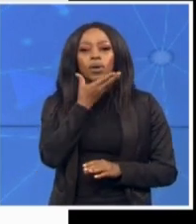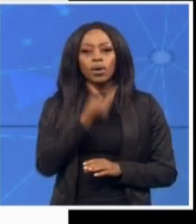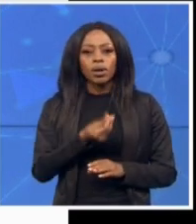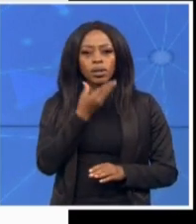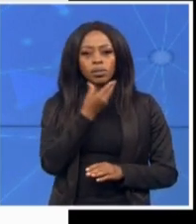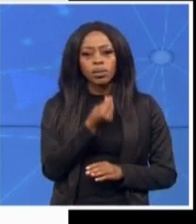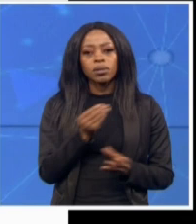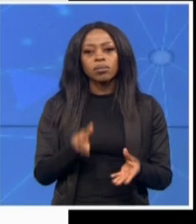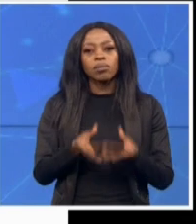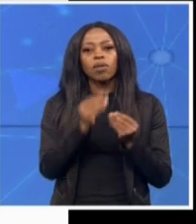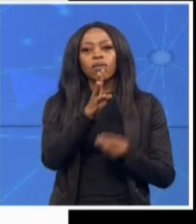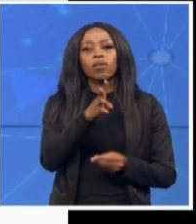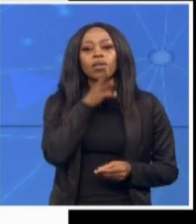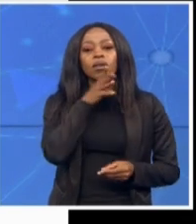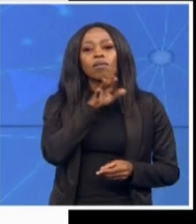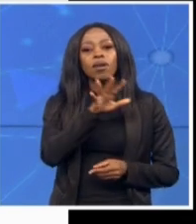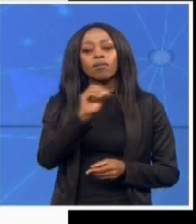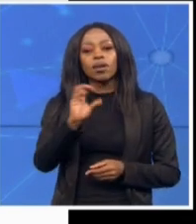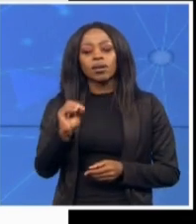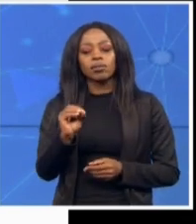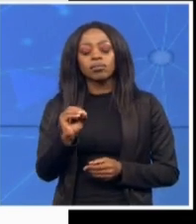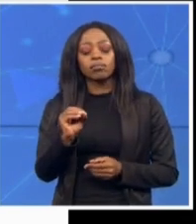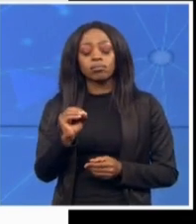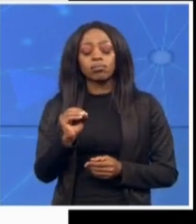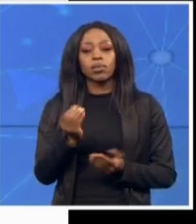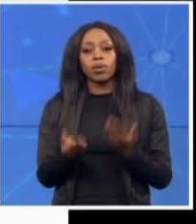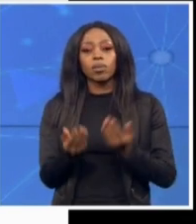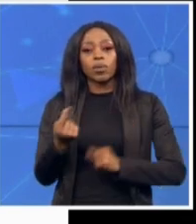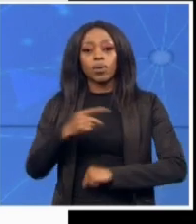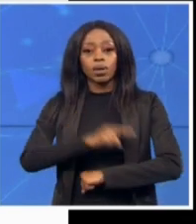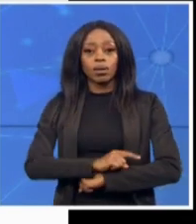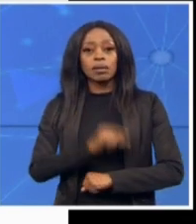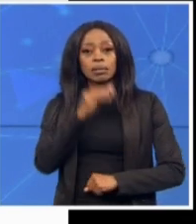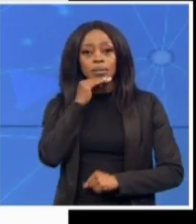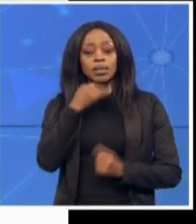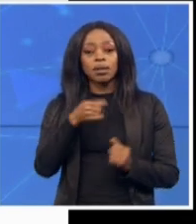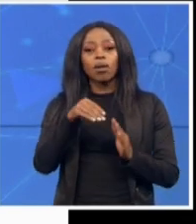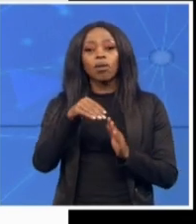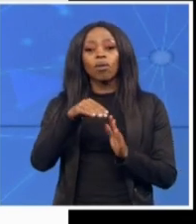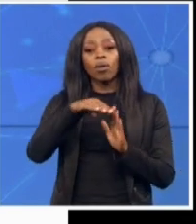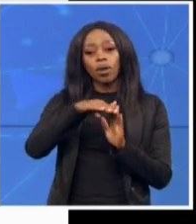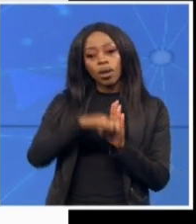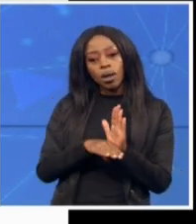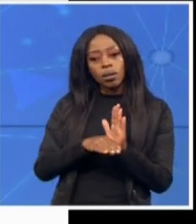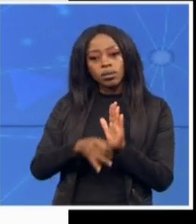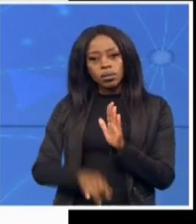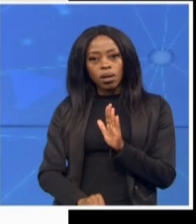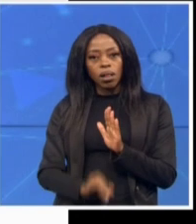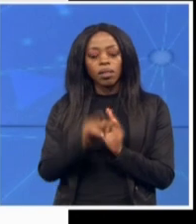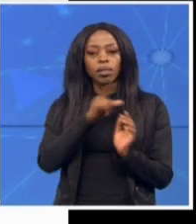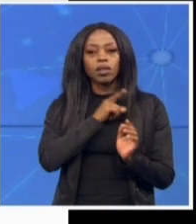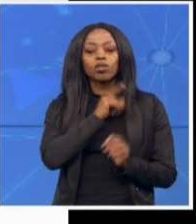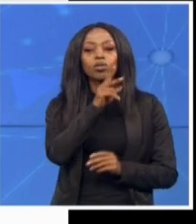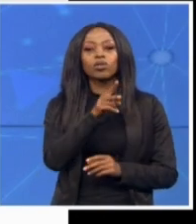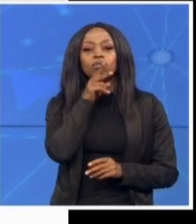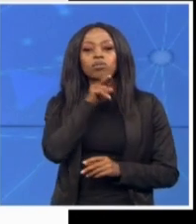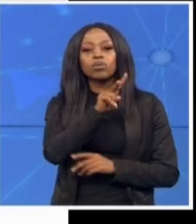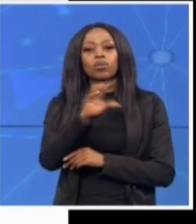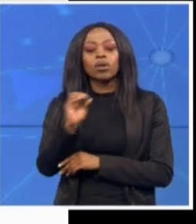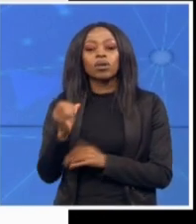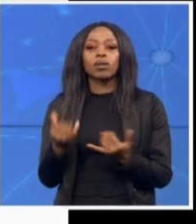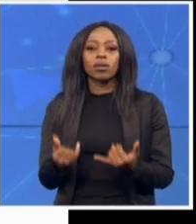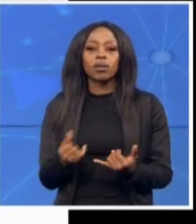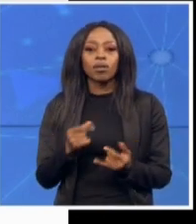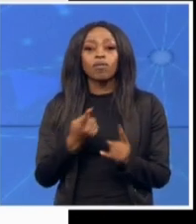day. It came down quite rapidly. That's why we're at about 2,200 now. So you can see that dark line coming down